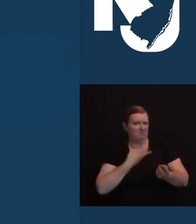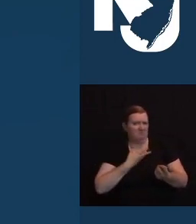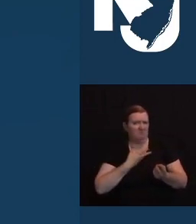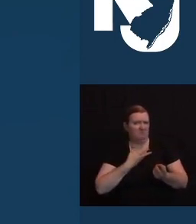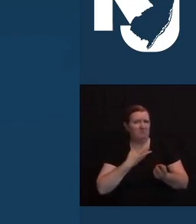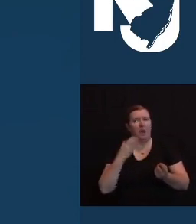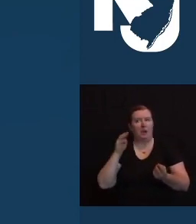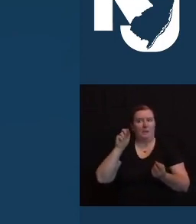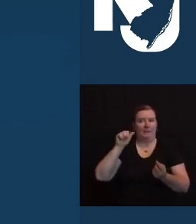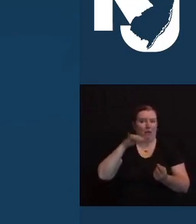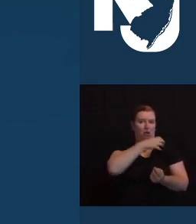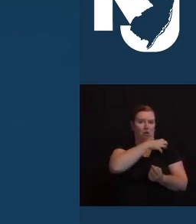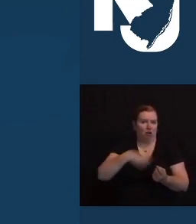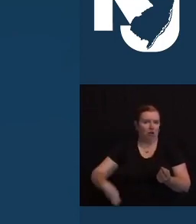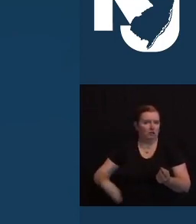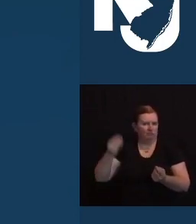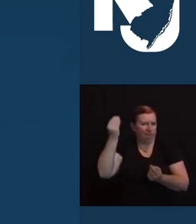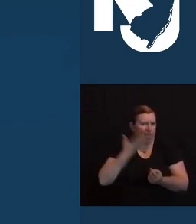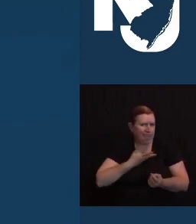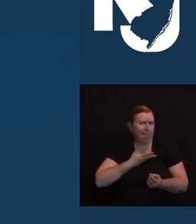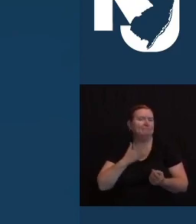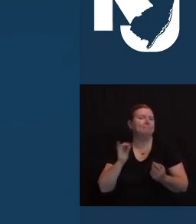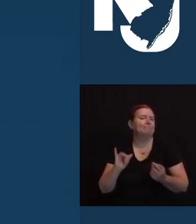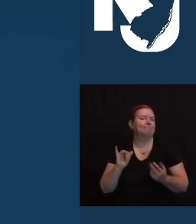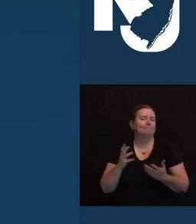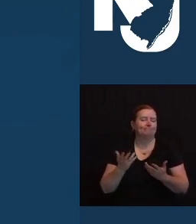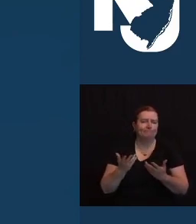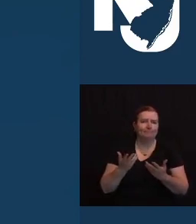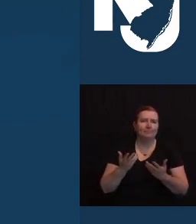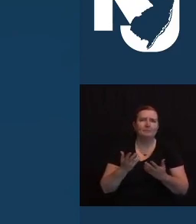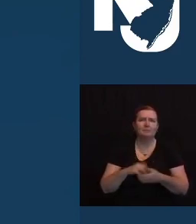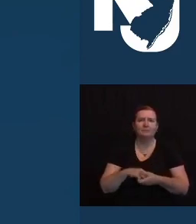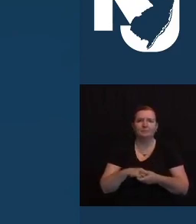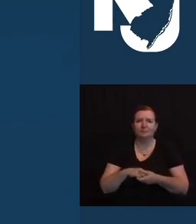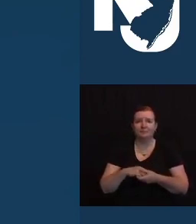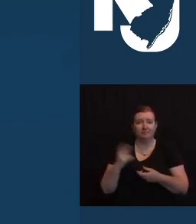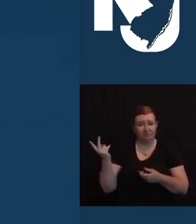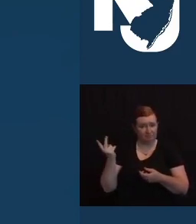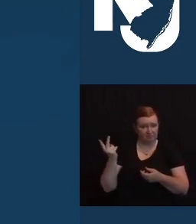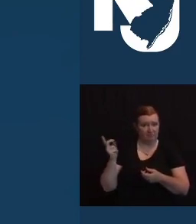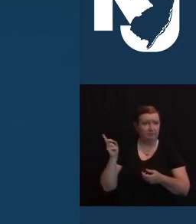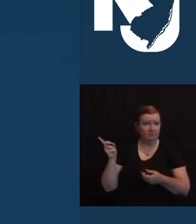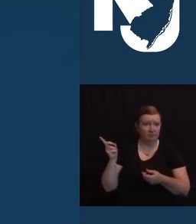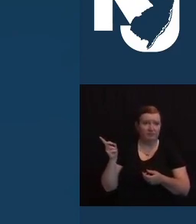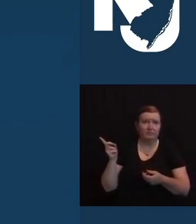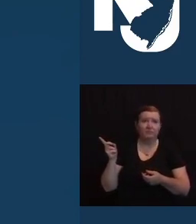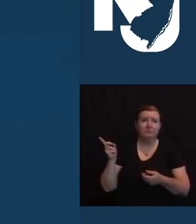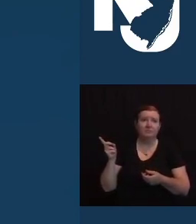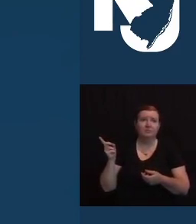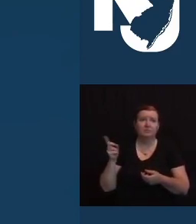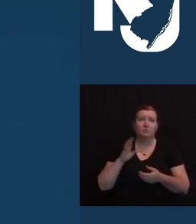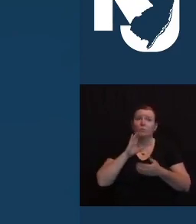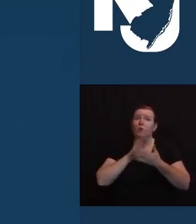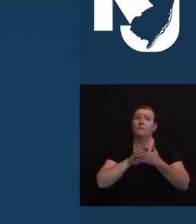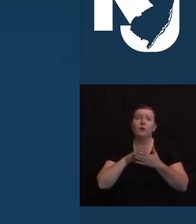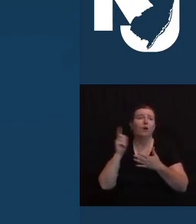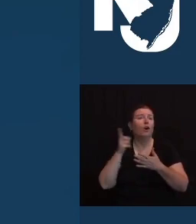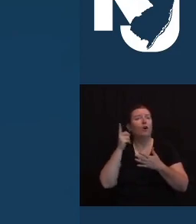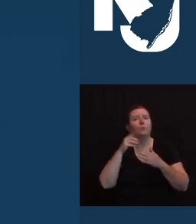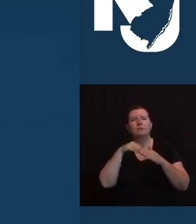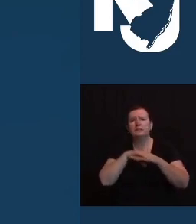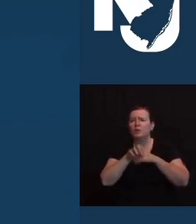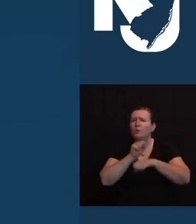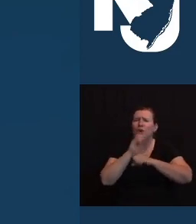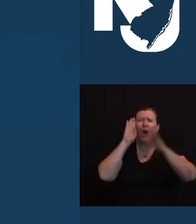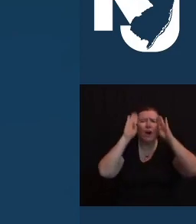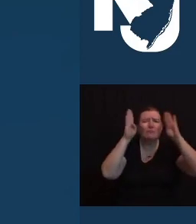quote him, "Nobody, and I mean nobody, said hello to more people during the workday than Maureen did. And every single hello from